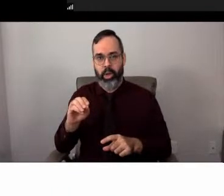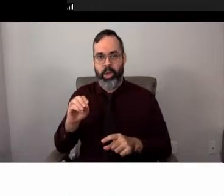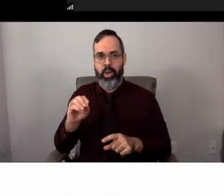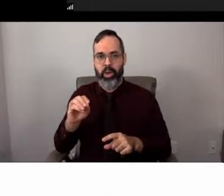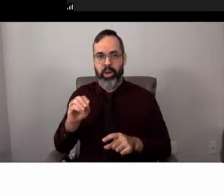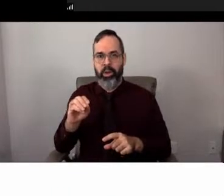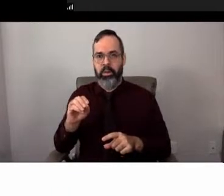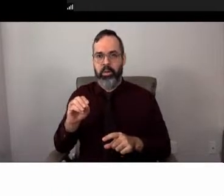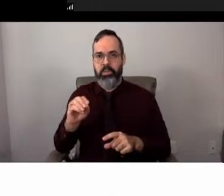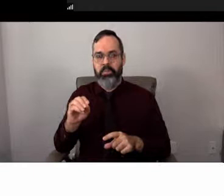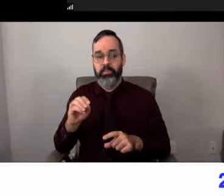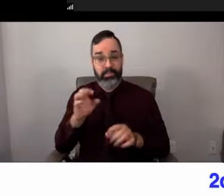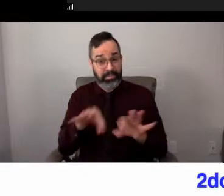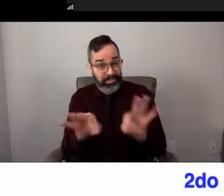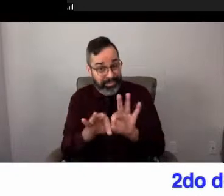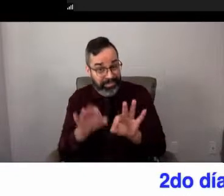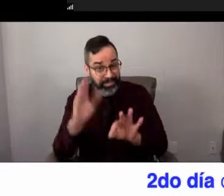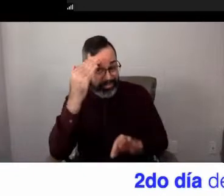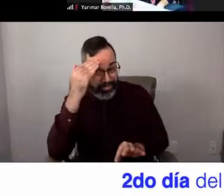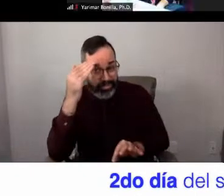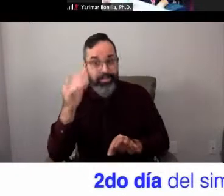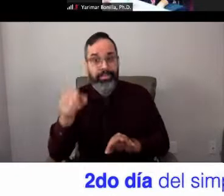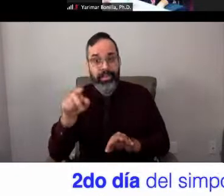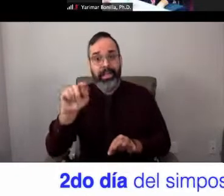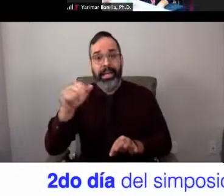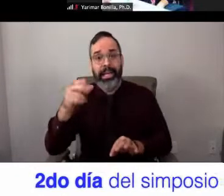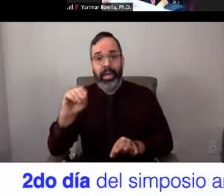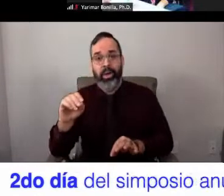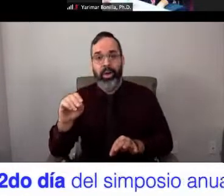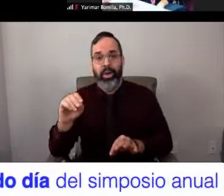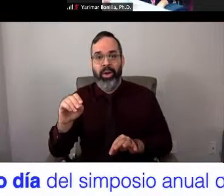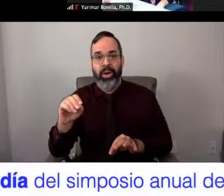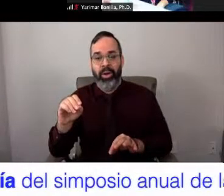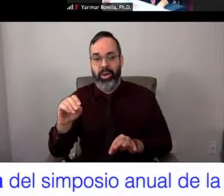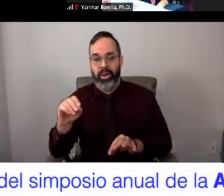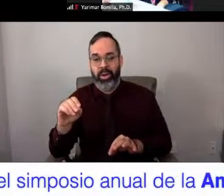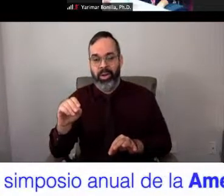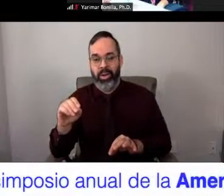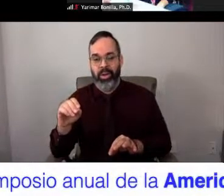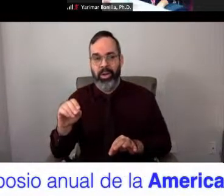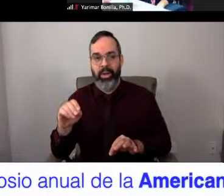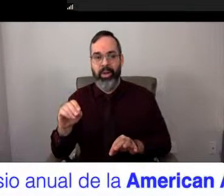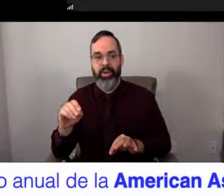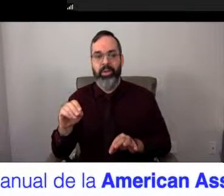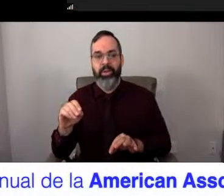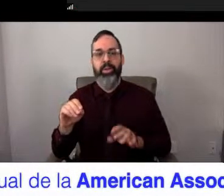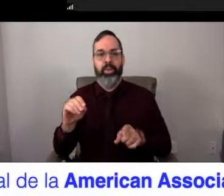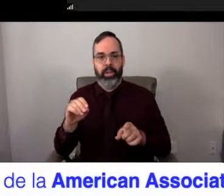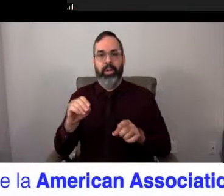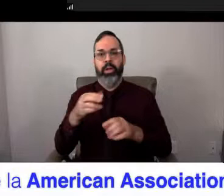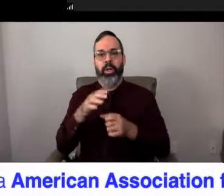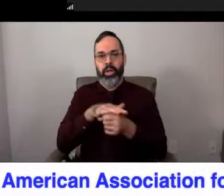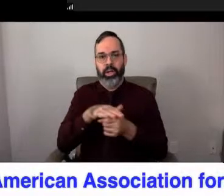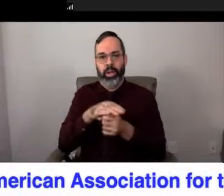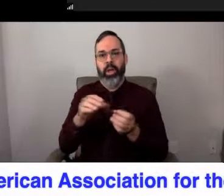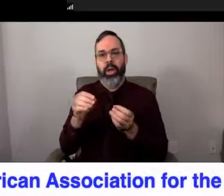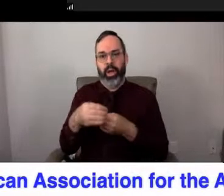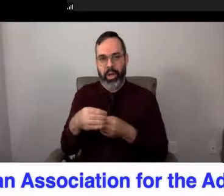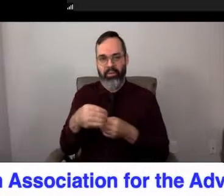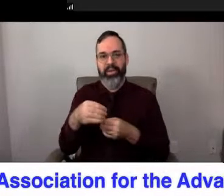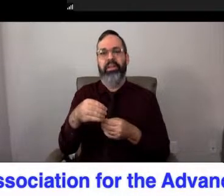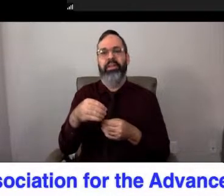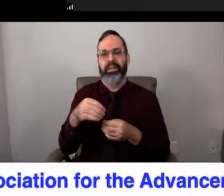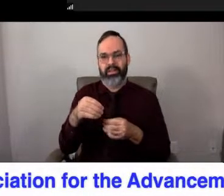in mind that PAHO is a regional office of the Americas for